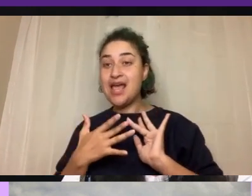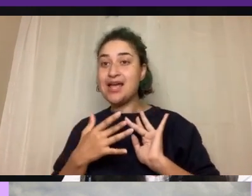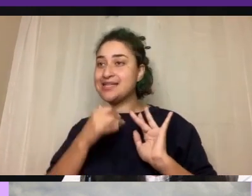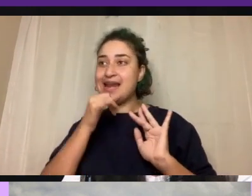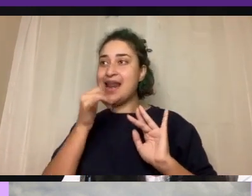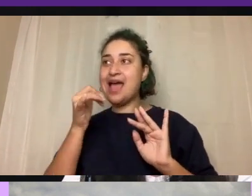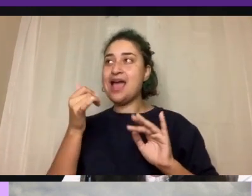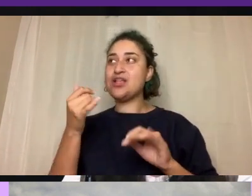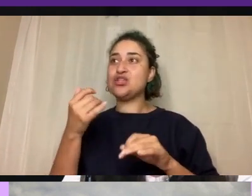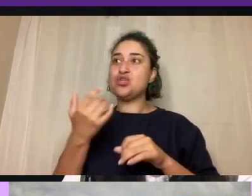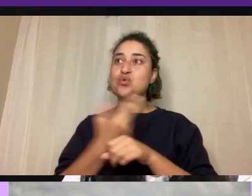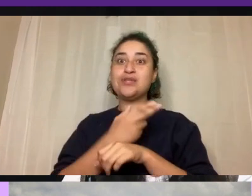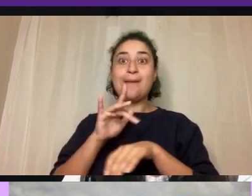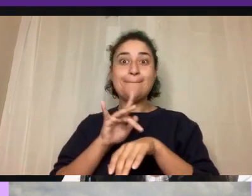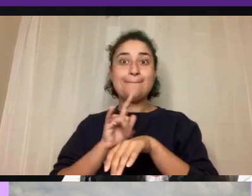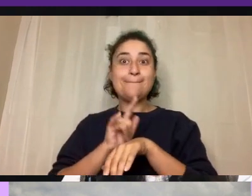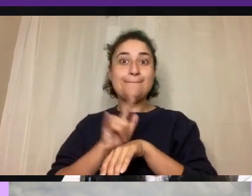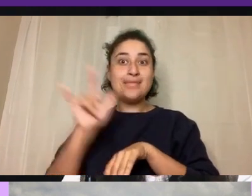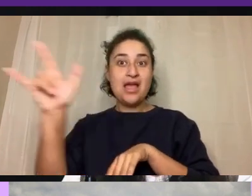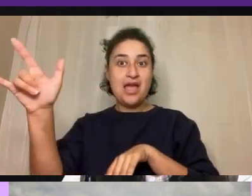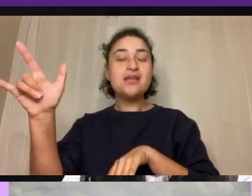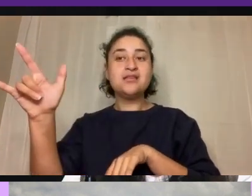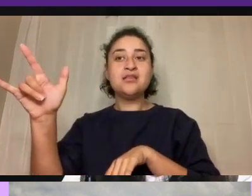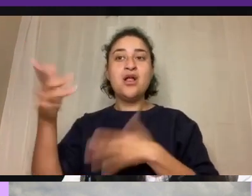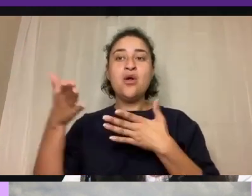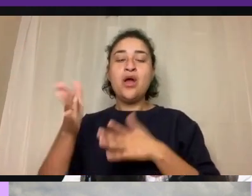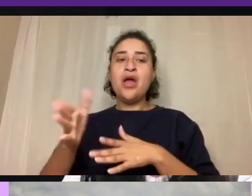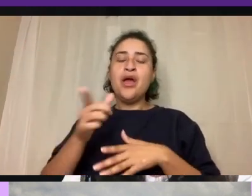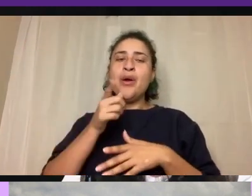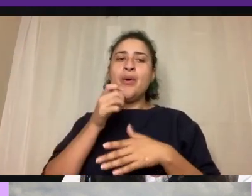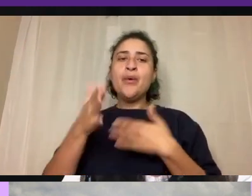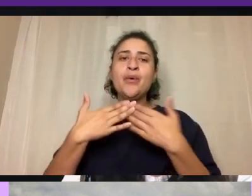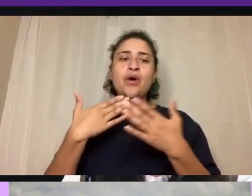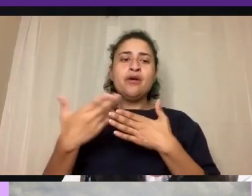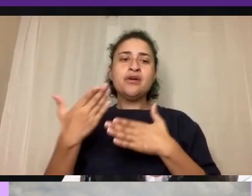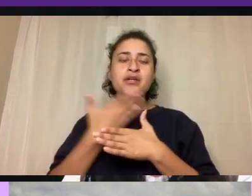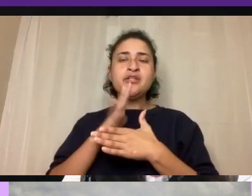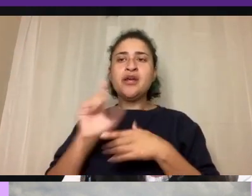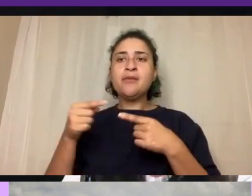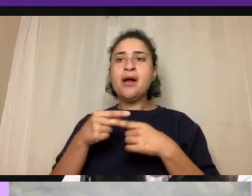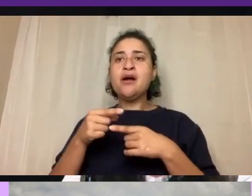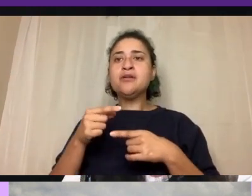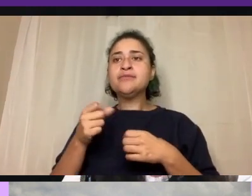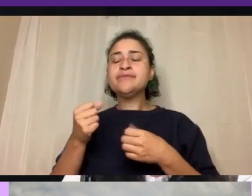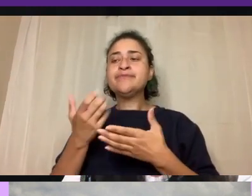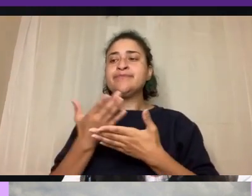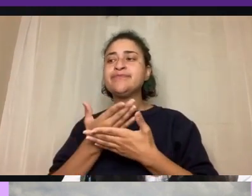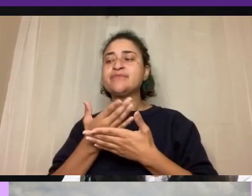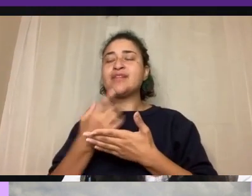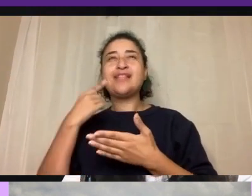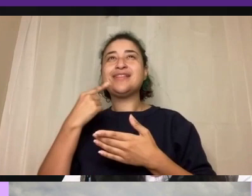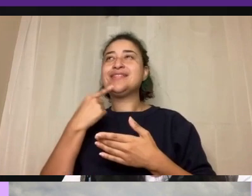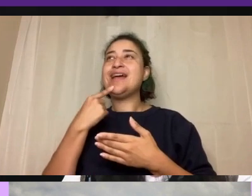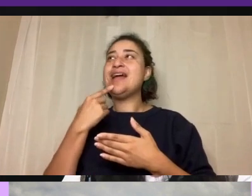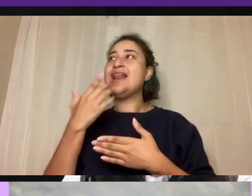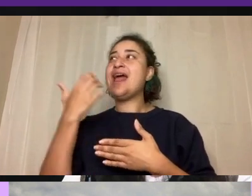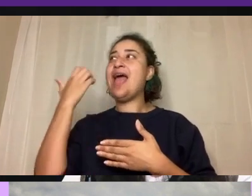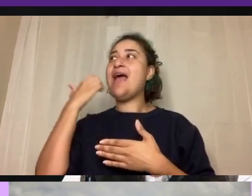way that whoever shared about every 90 minutes, like a football field disappears, I had to get up and move